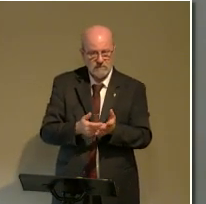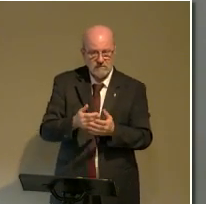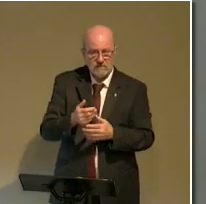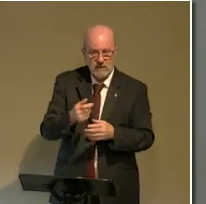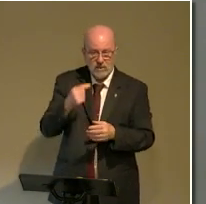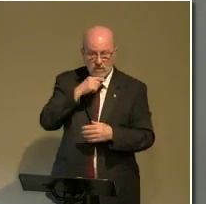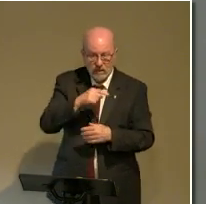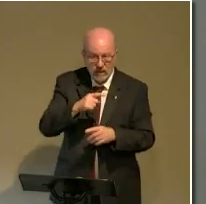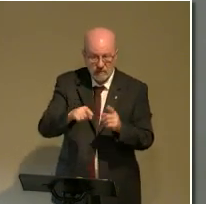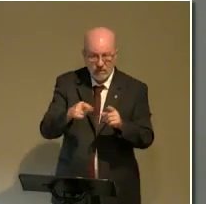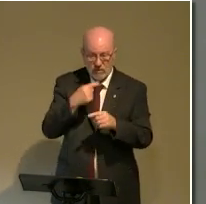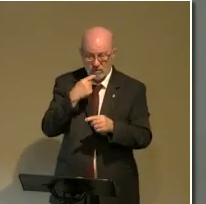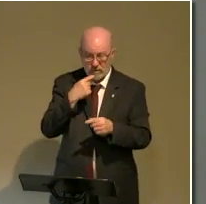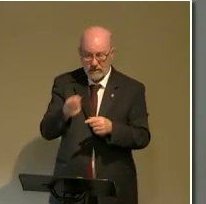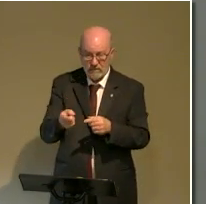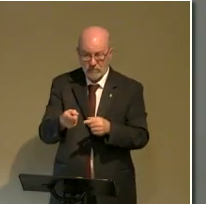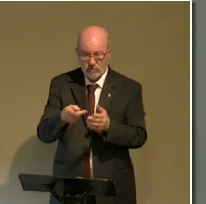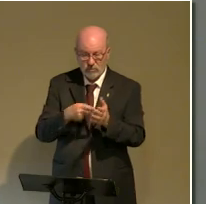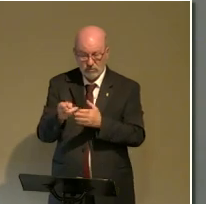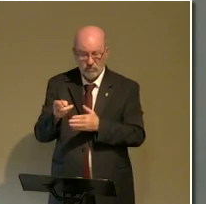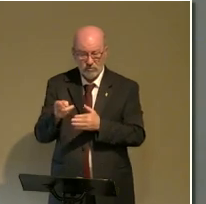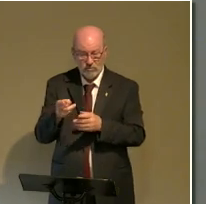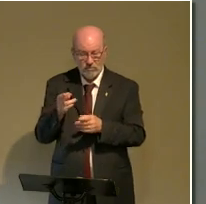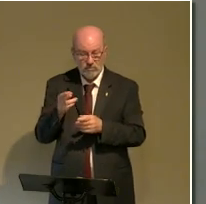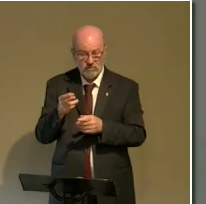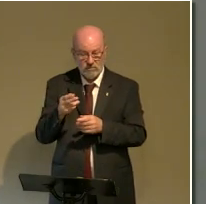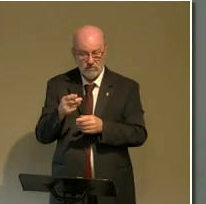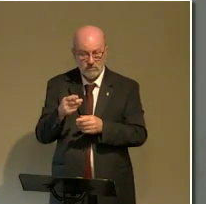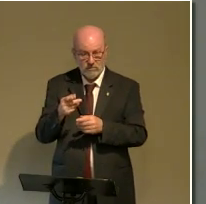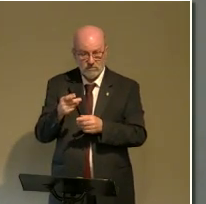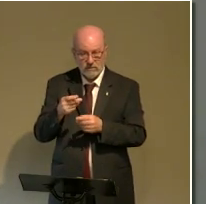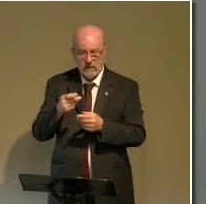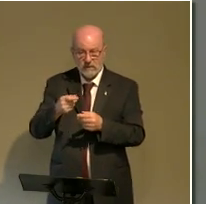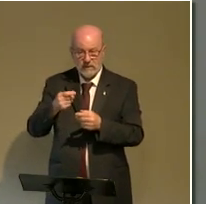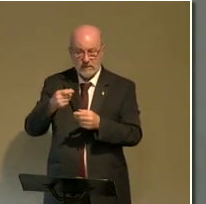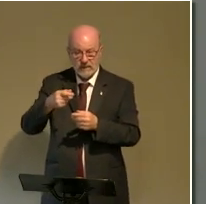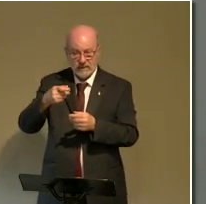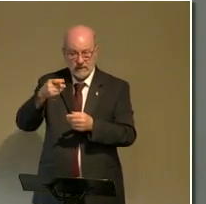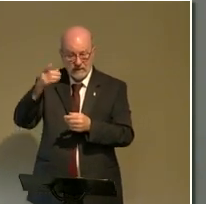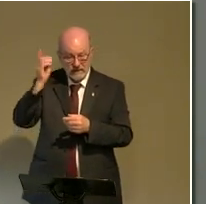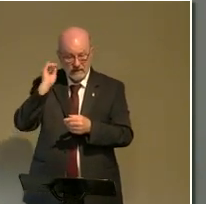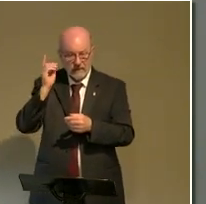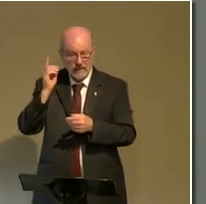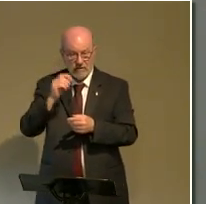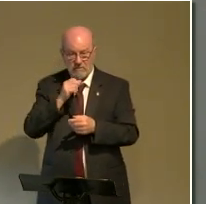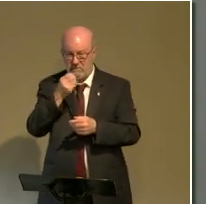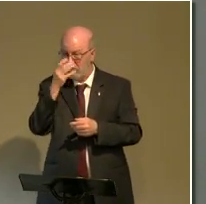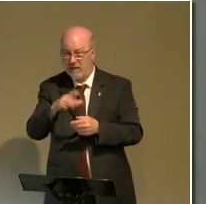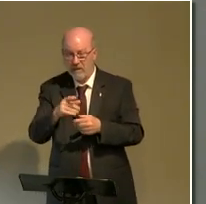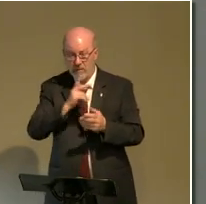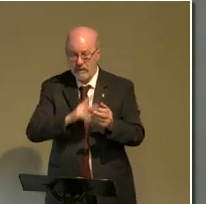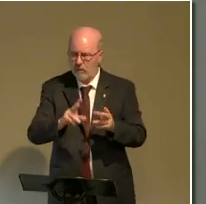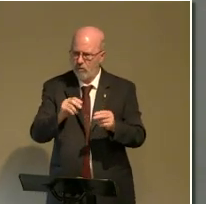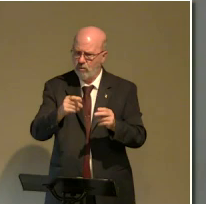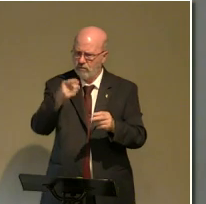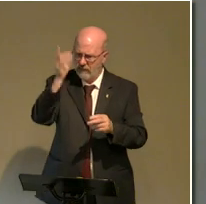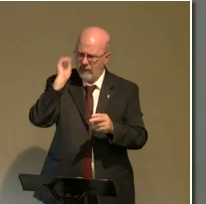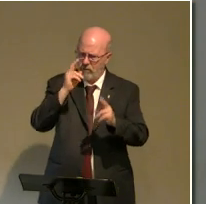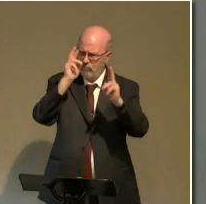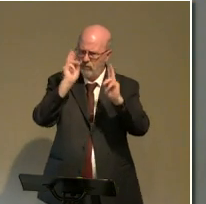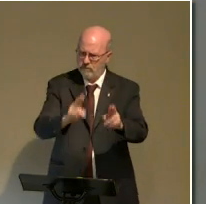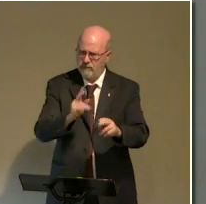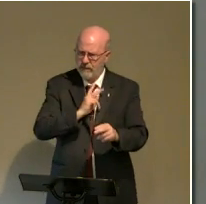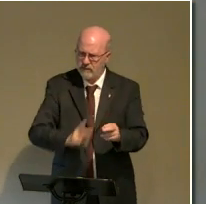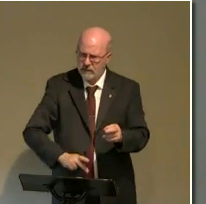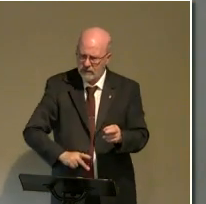they're lying, but they're also saying the truth, right? He regardeth not thee. No. Daniel's very respectful of the king. If